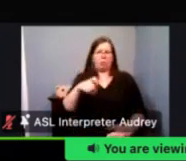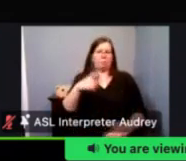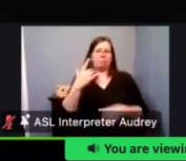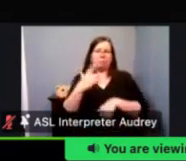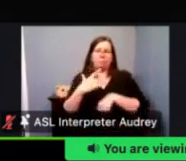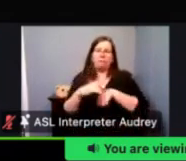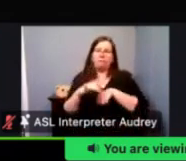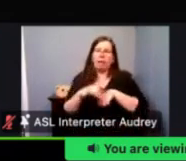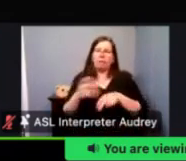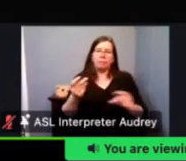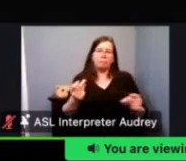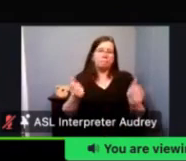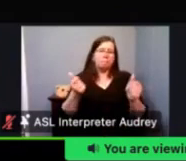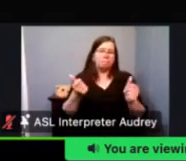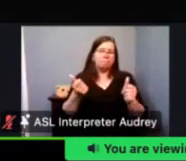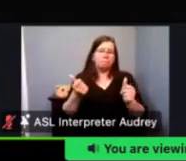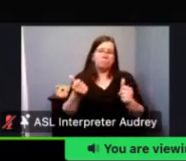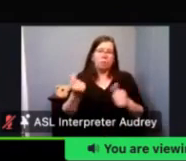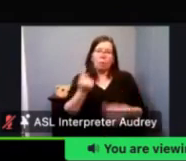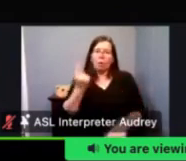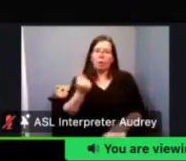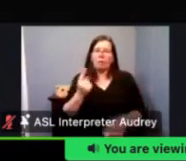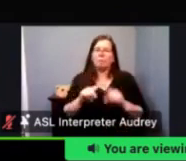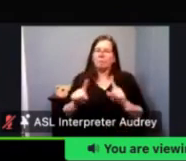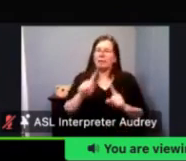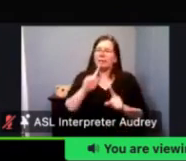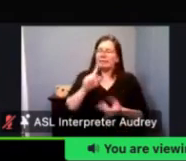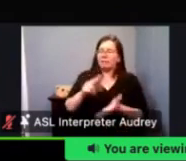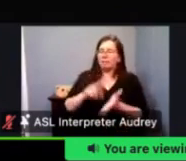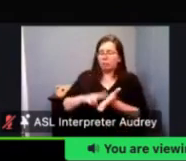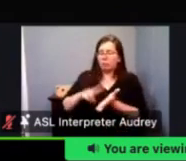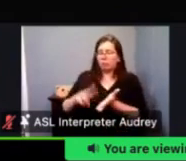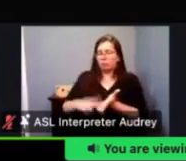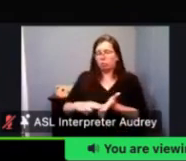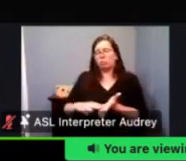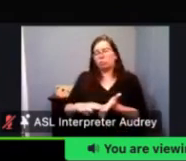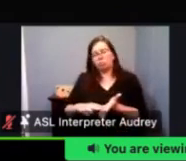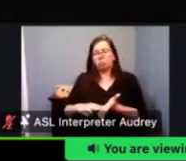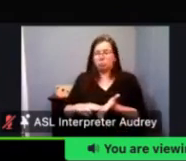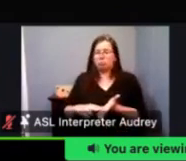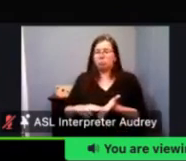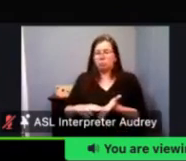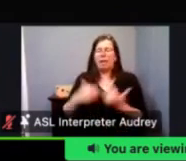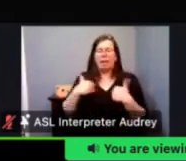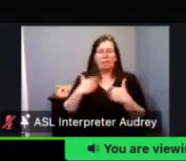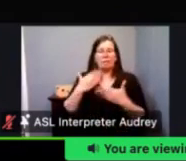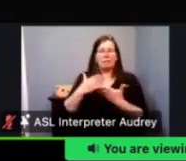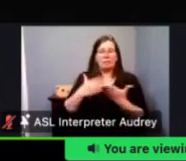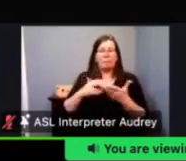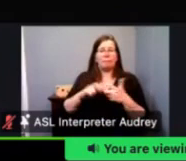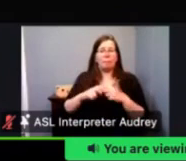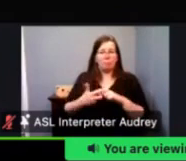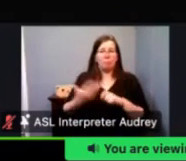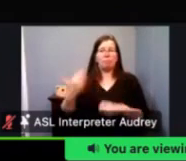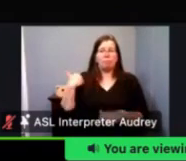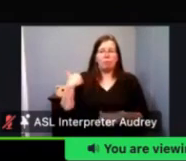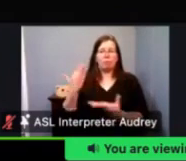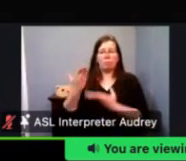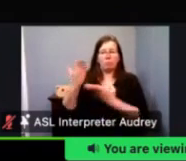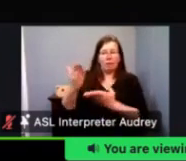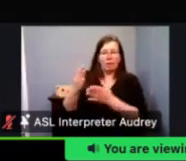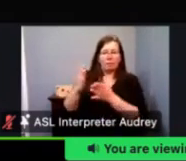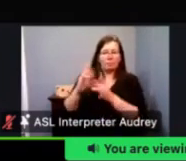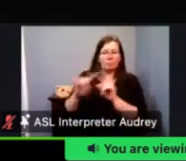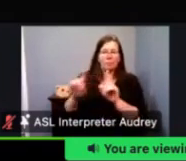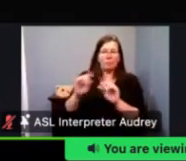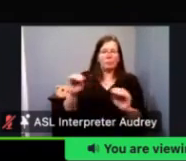available, period. But since it is registered, and we have had some issues in the past where we've provided it, but there's nobody